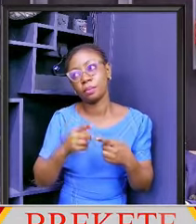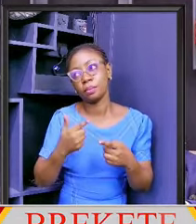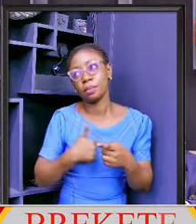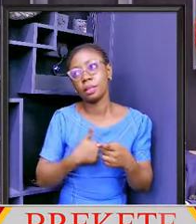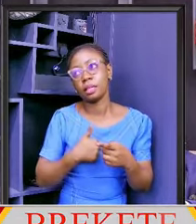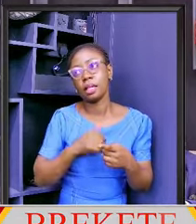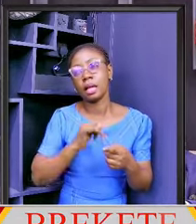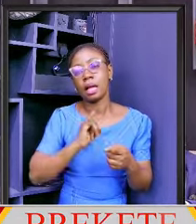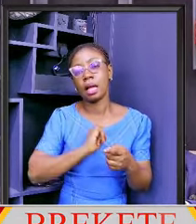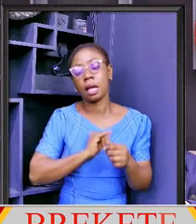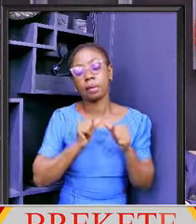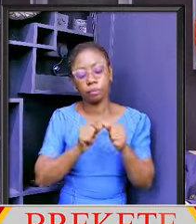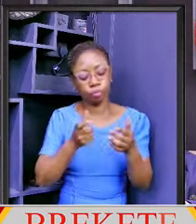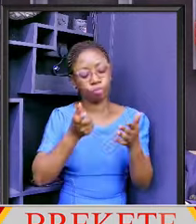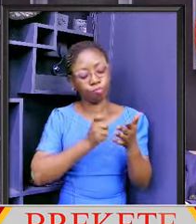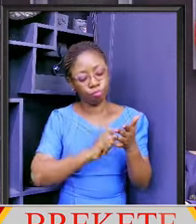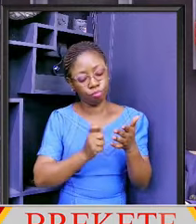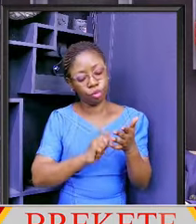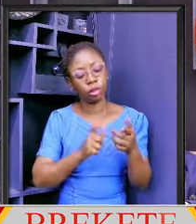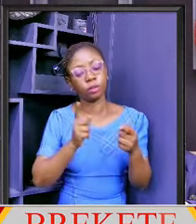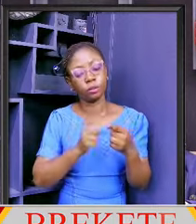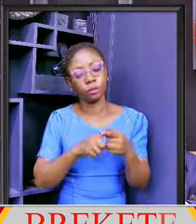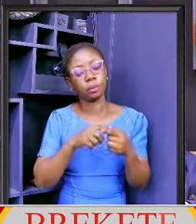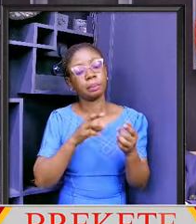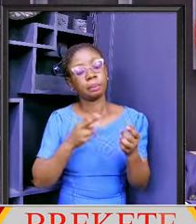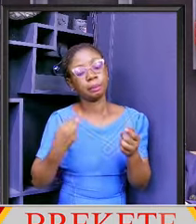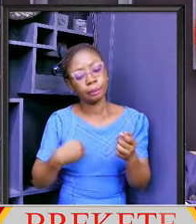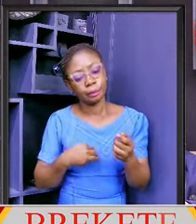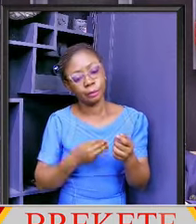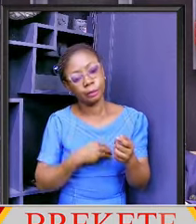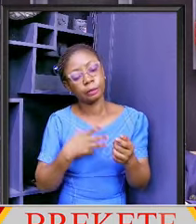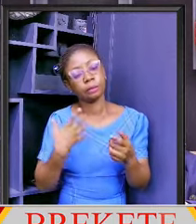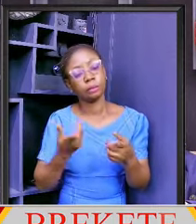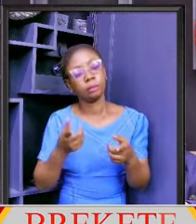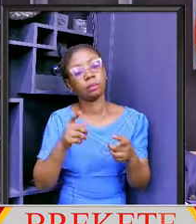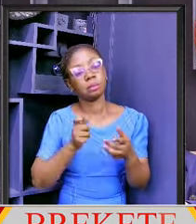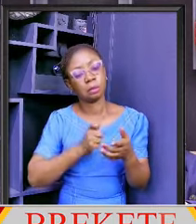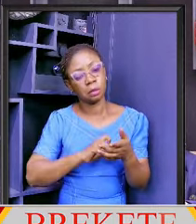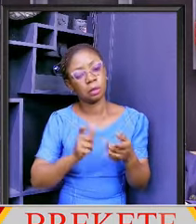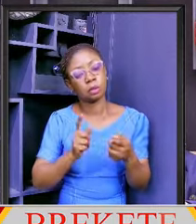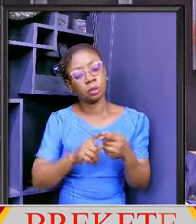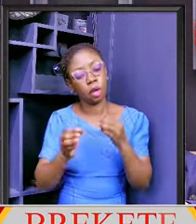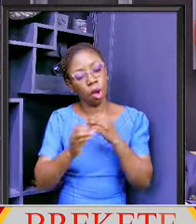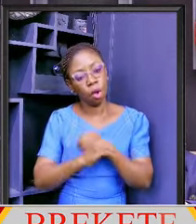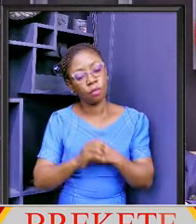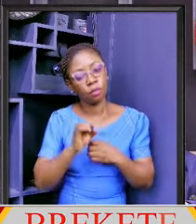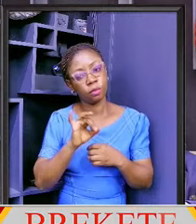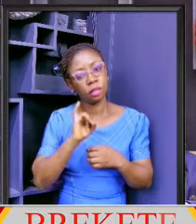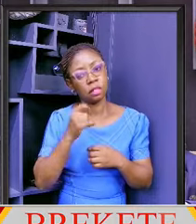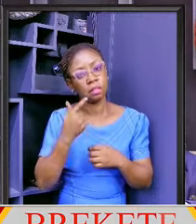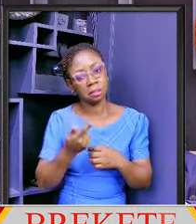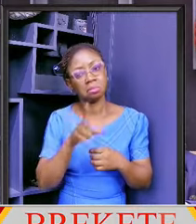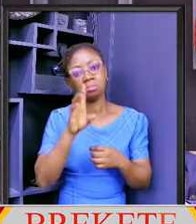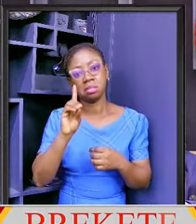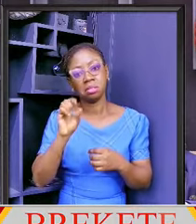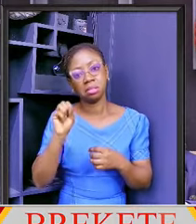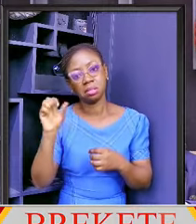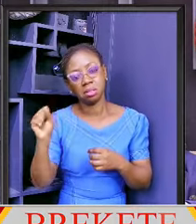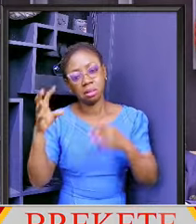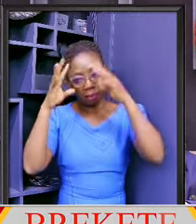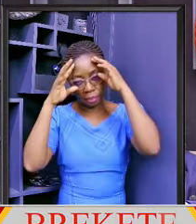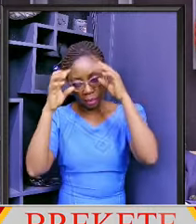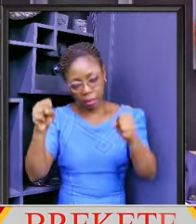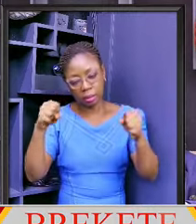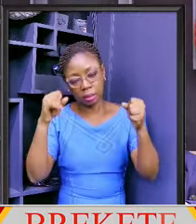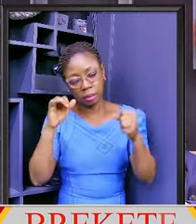We kept on writing to the Ministry of Transportation, Police Office of the IG, DSS, Presidency.